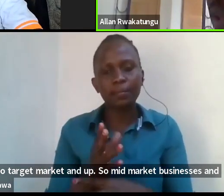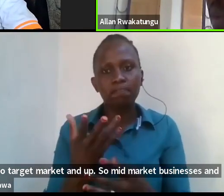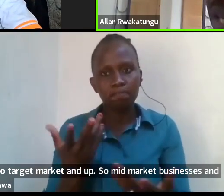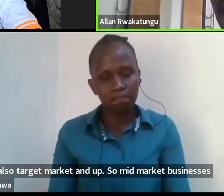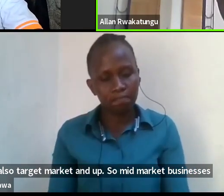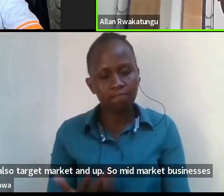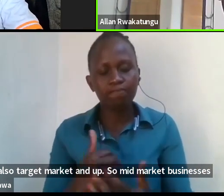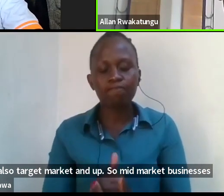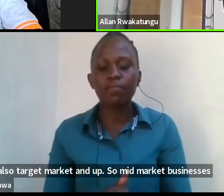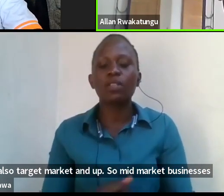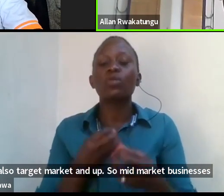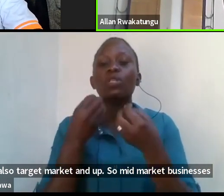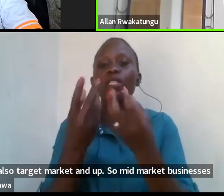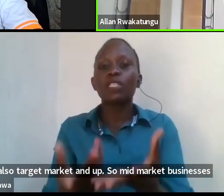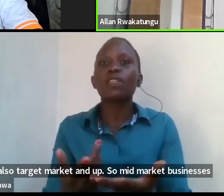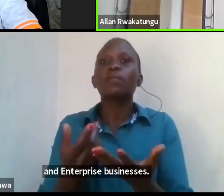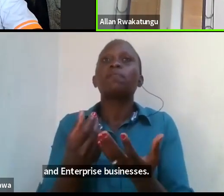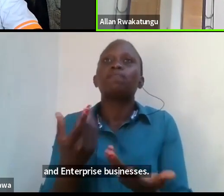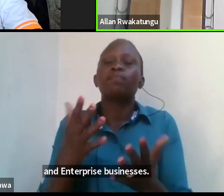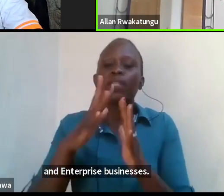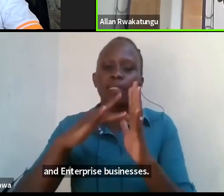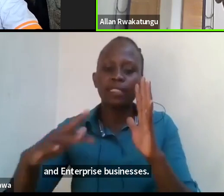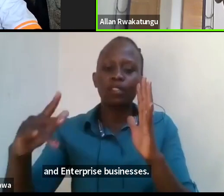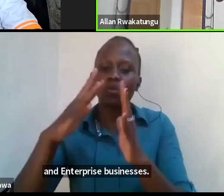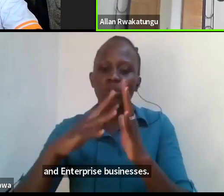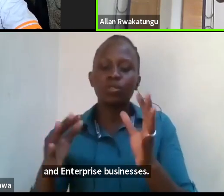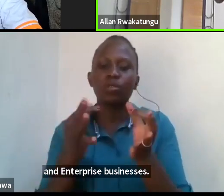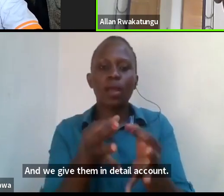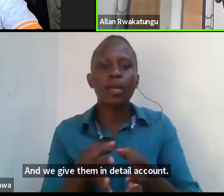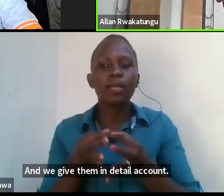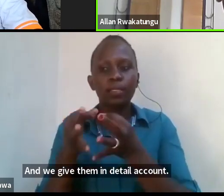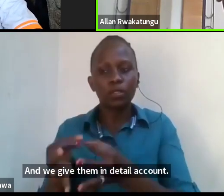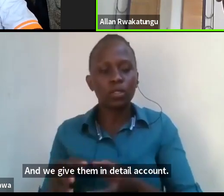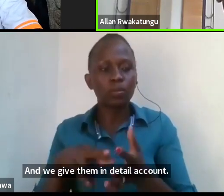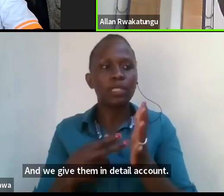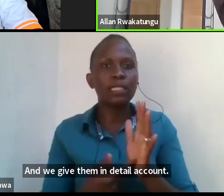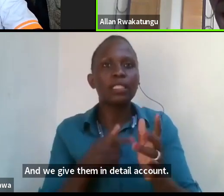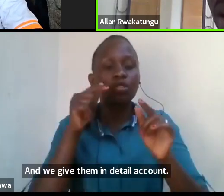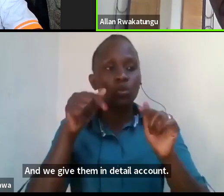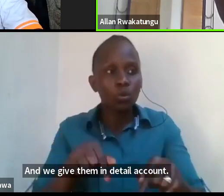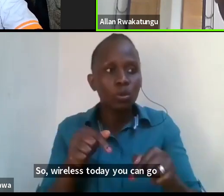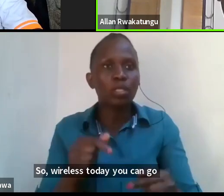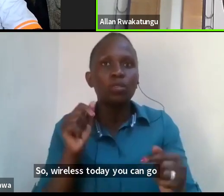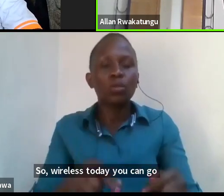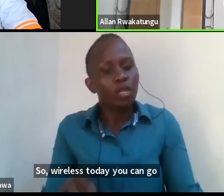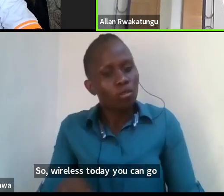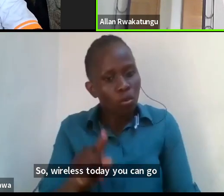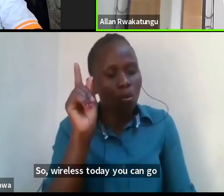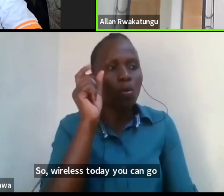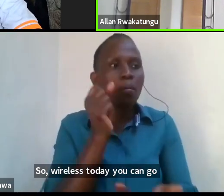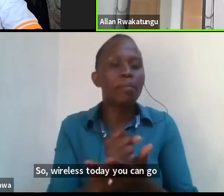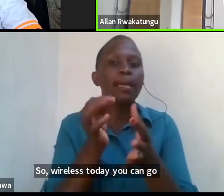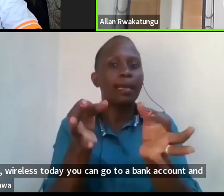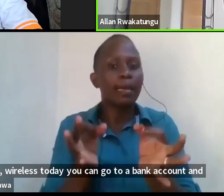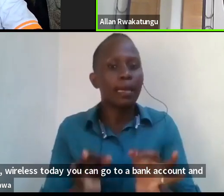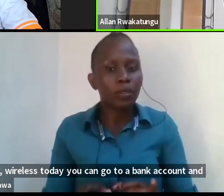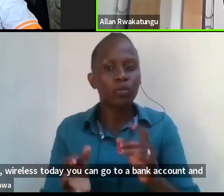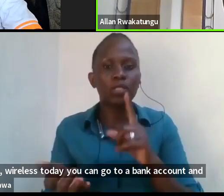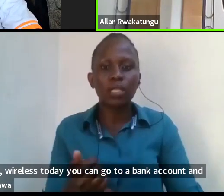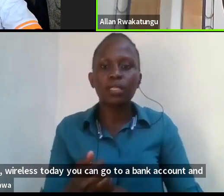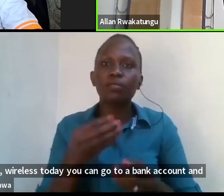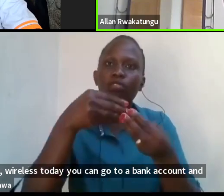And we give them a digital account. So whilst today you can go to a bank account and get